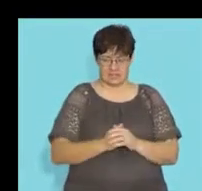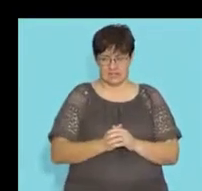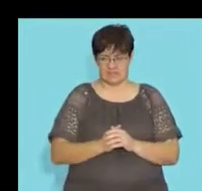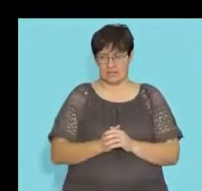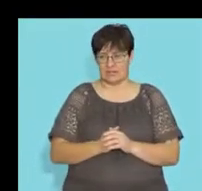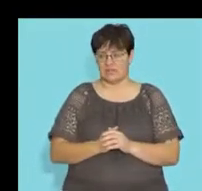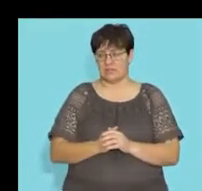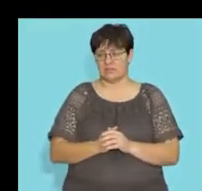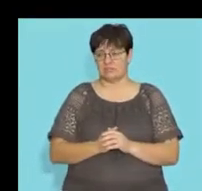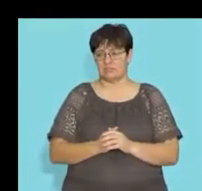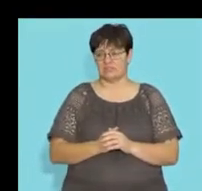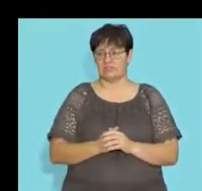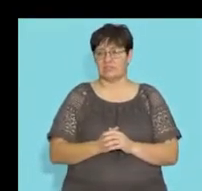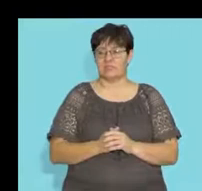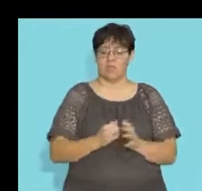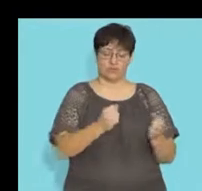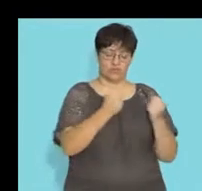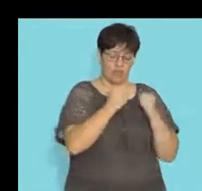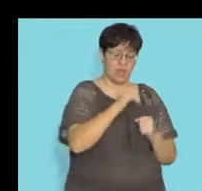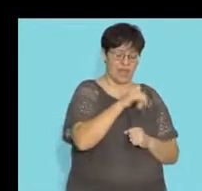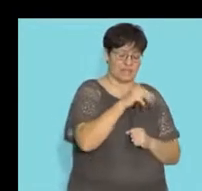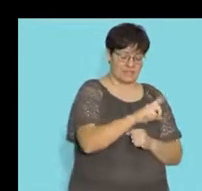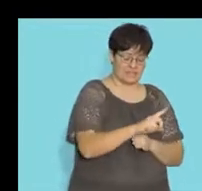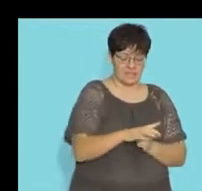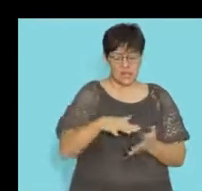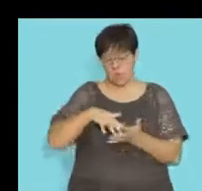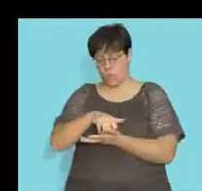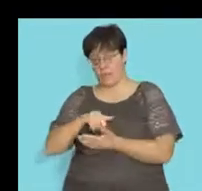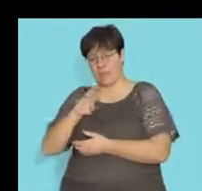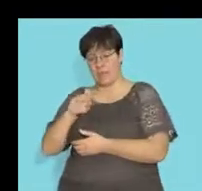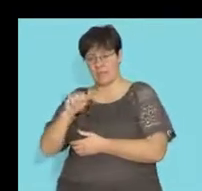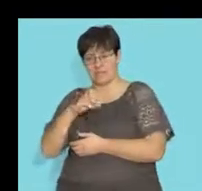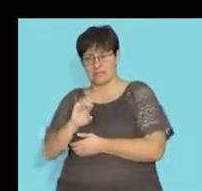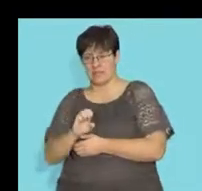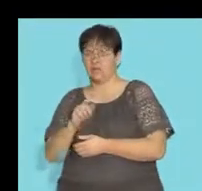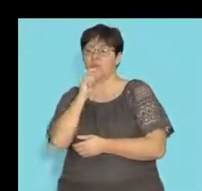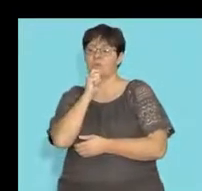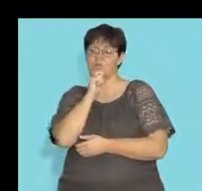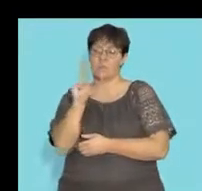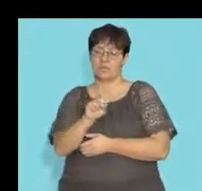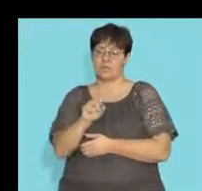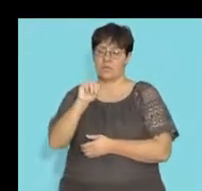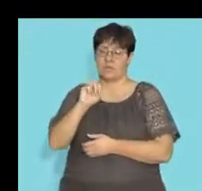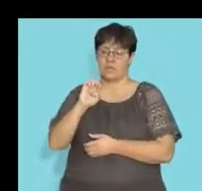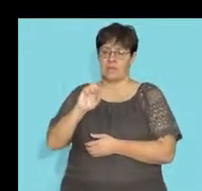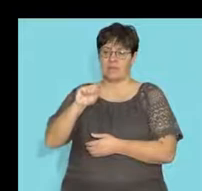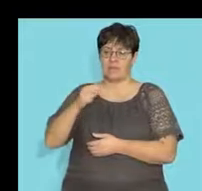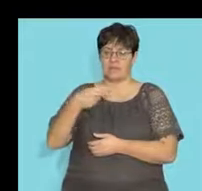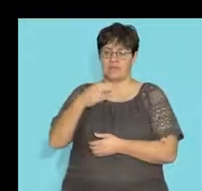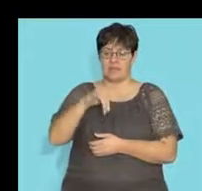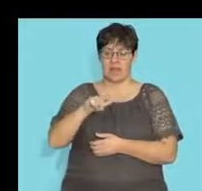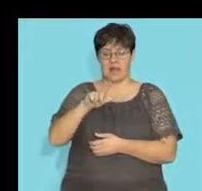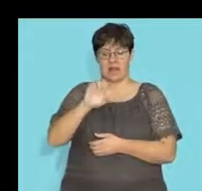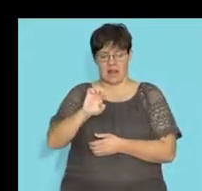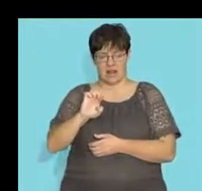7. And in the case of a strong acid and a weak base, we will use